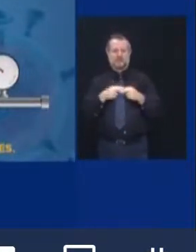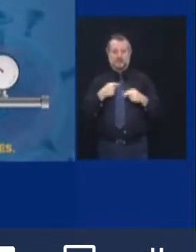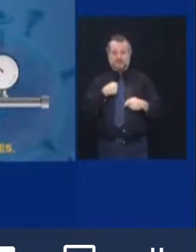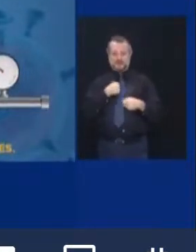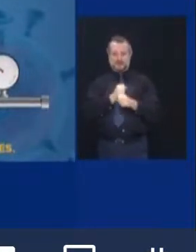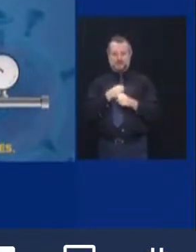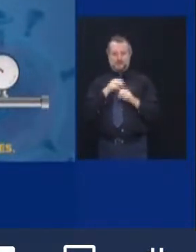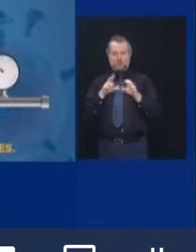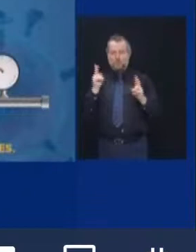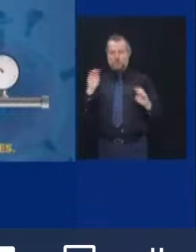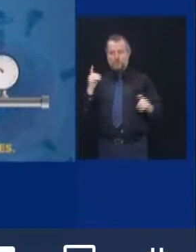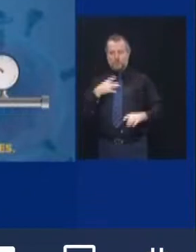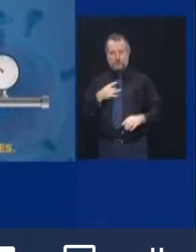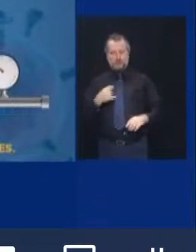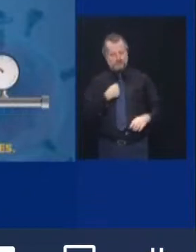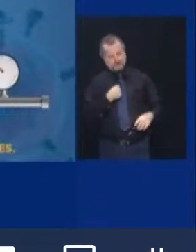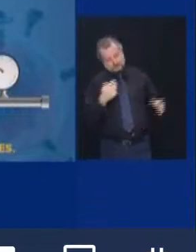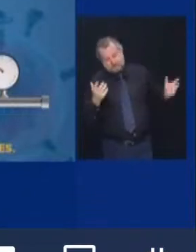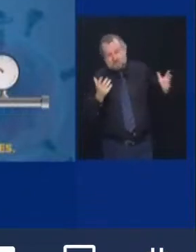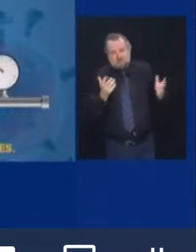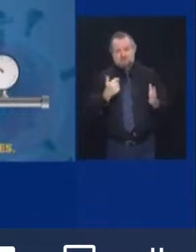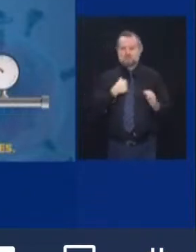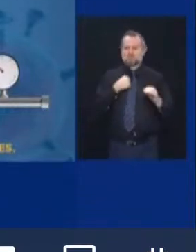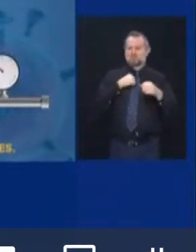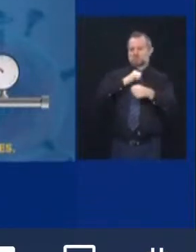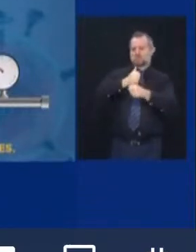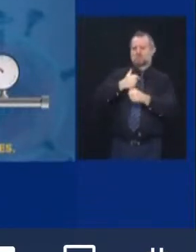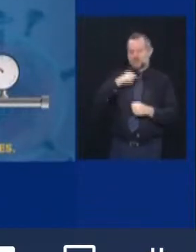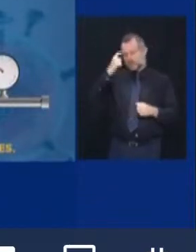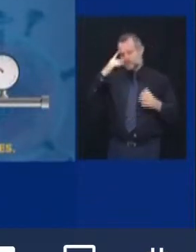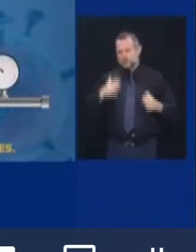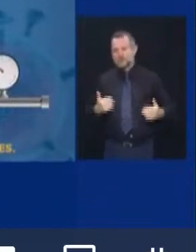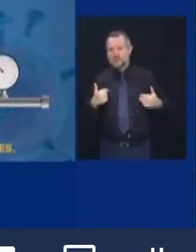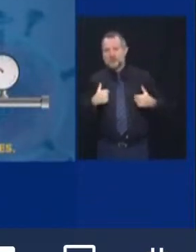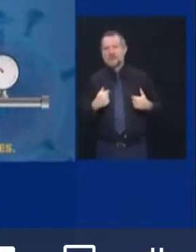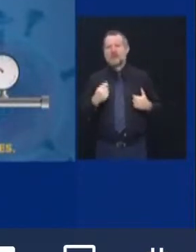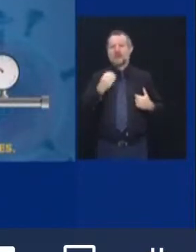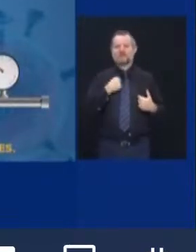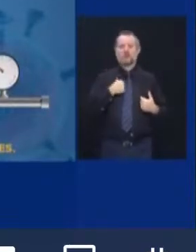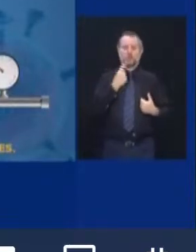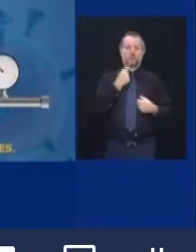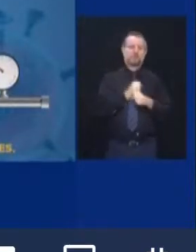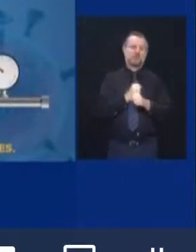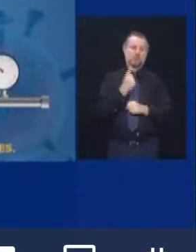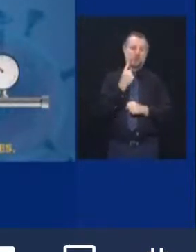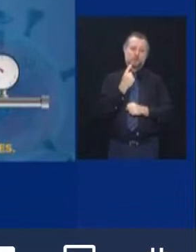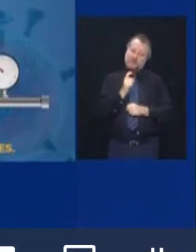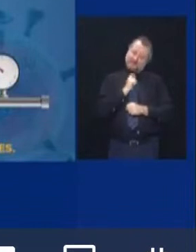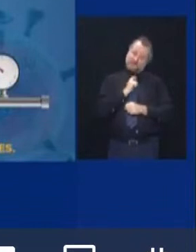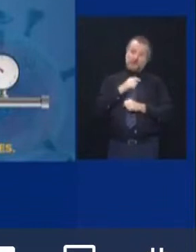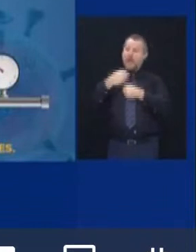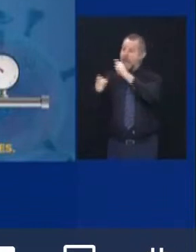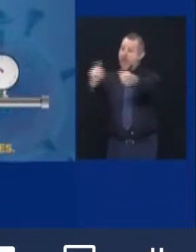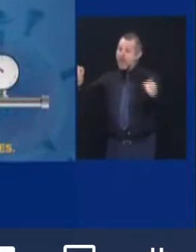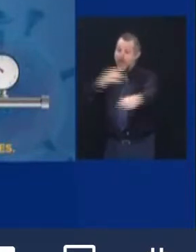But, you know, I'm the governor, so I get 1 out of every 20 slides, even if the people don't like it.